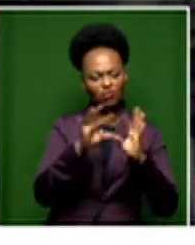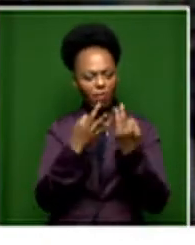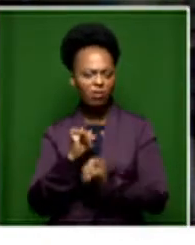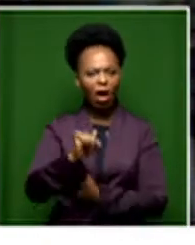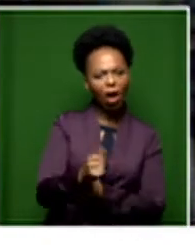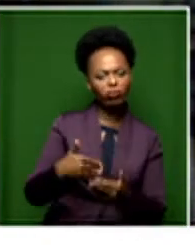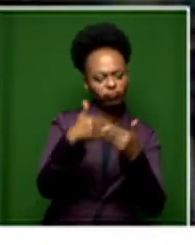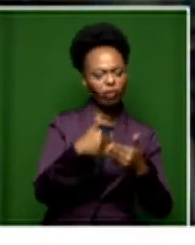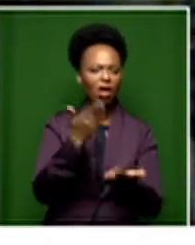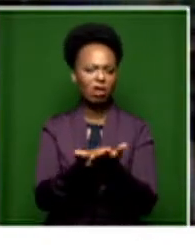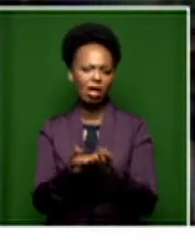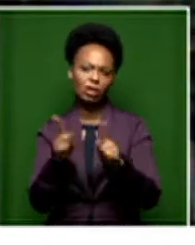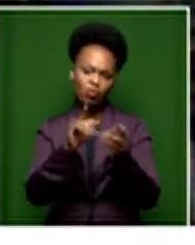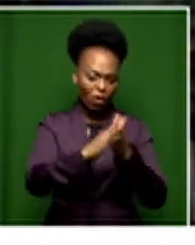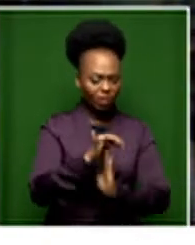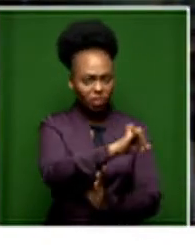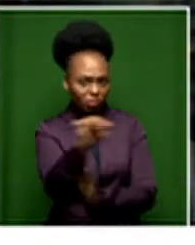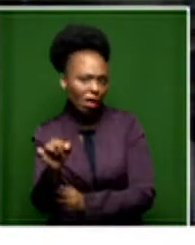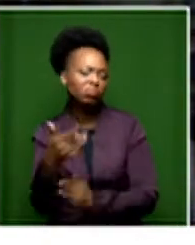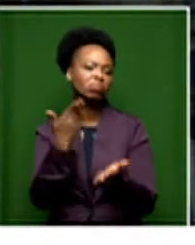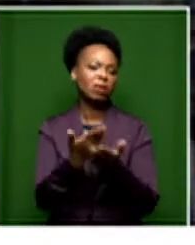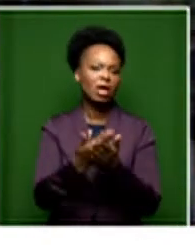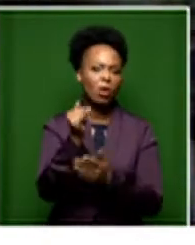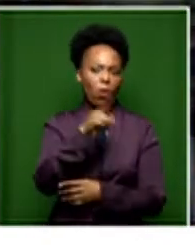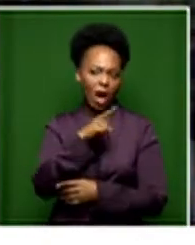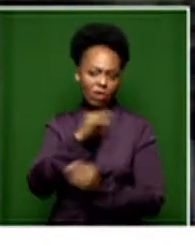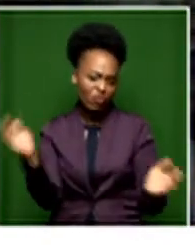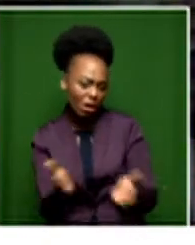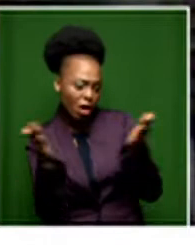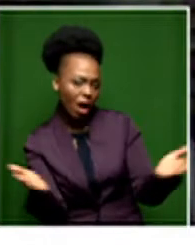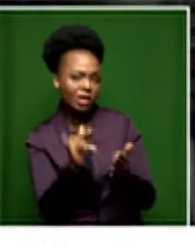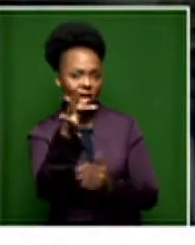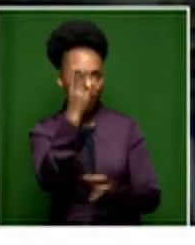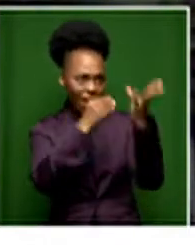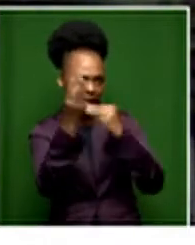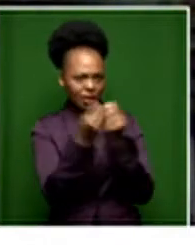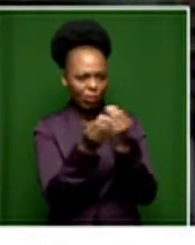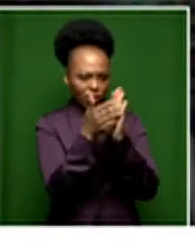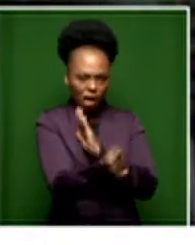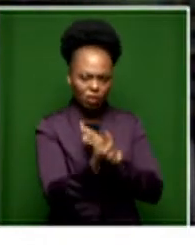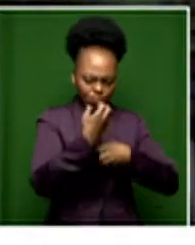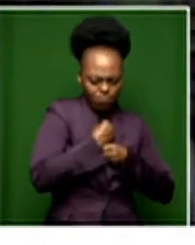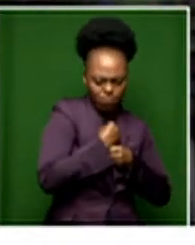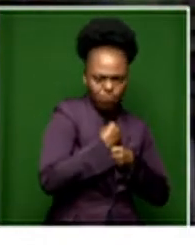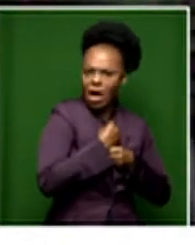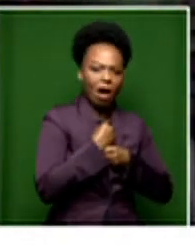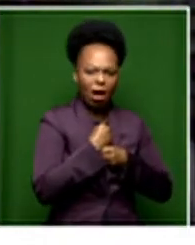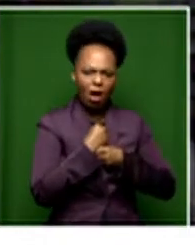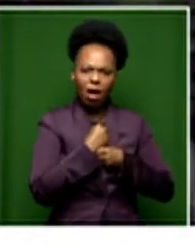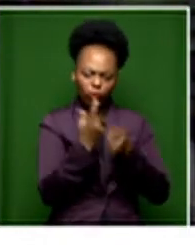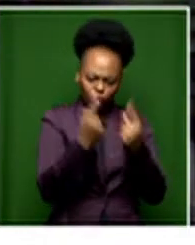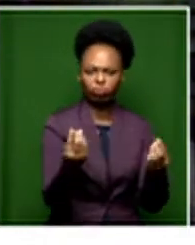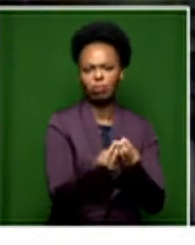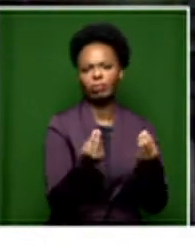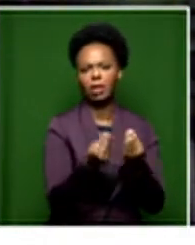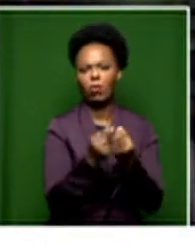community. And not only that, we also encourage that if you've learned a certain skill, don't keep it to yourself, because it is for the betterment of you and